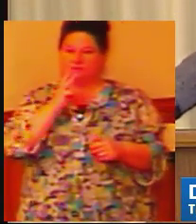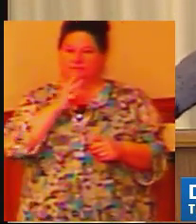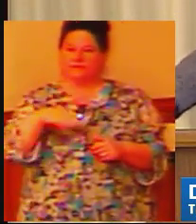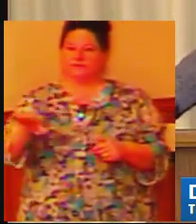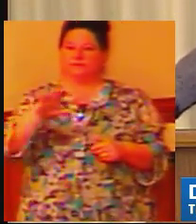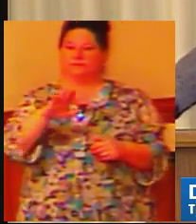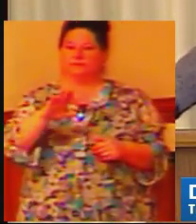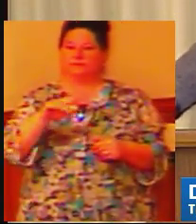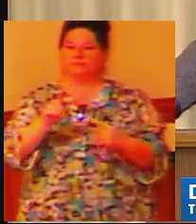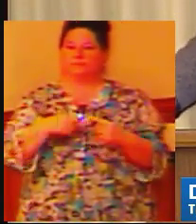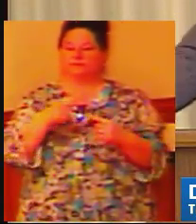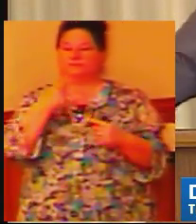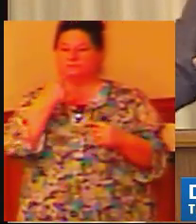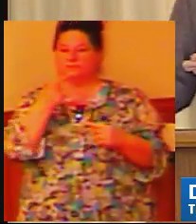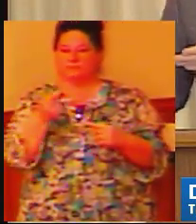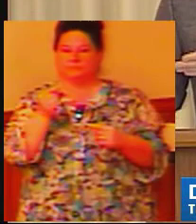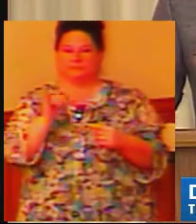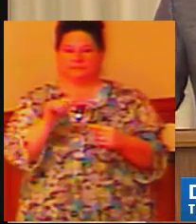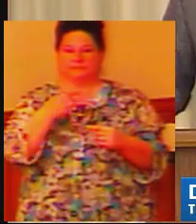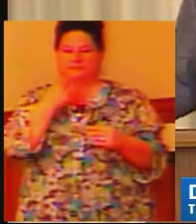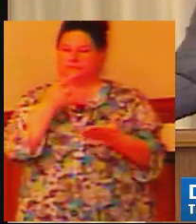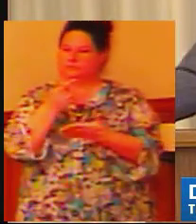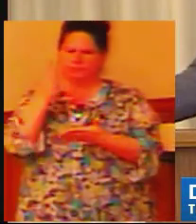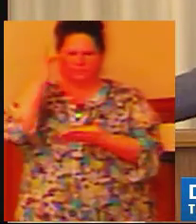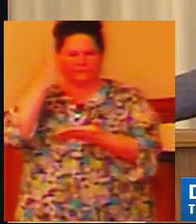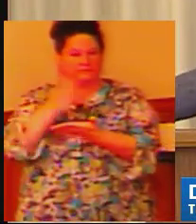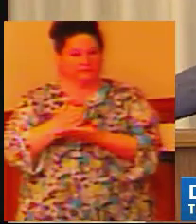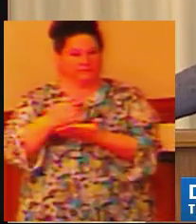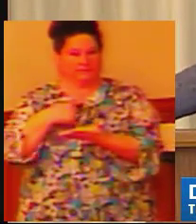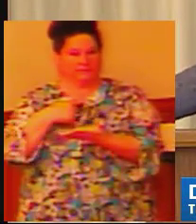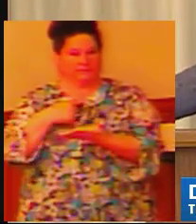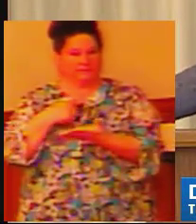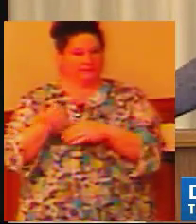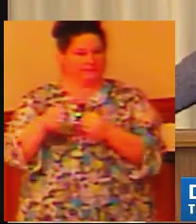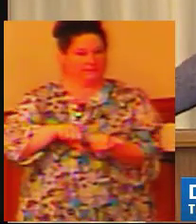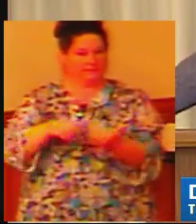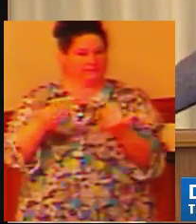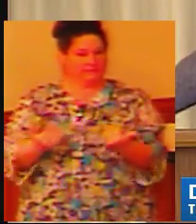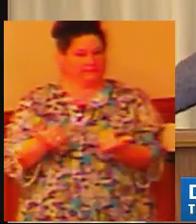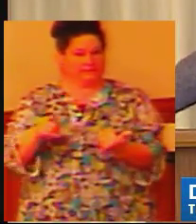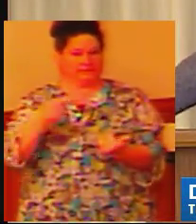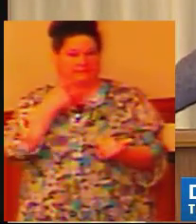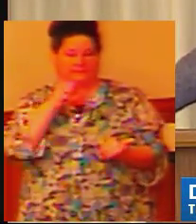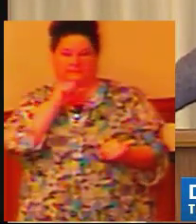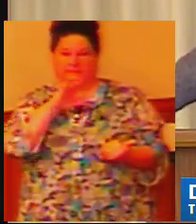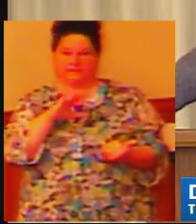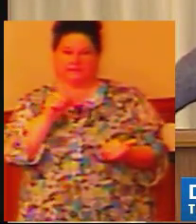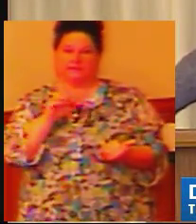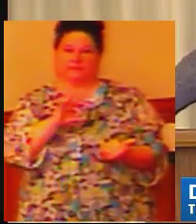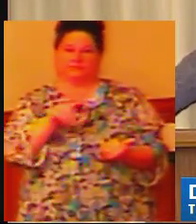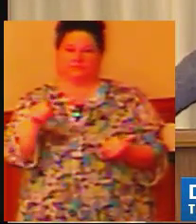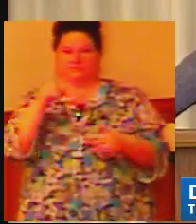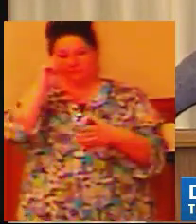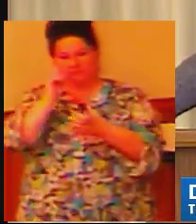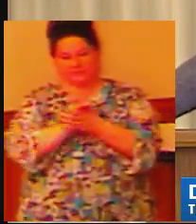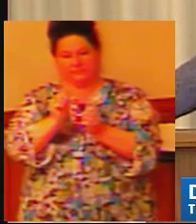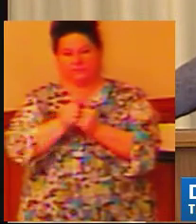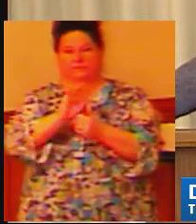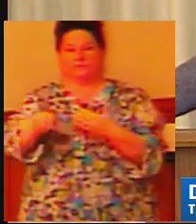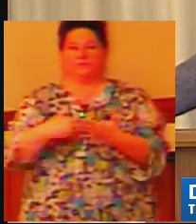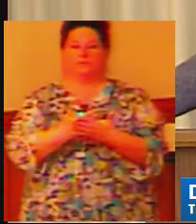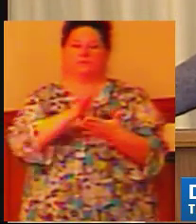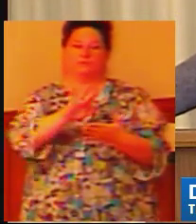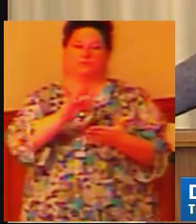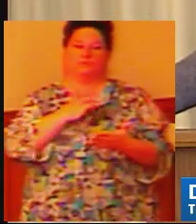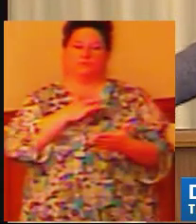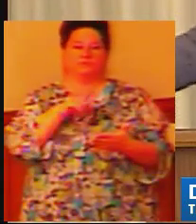when he spoke these words to him. And he says, what stops me from being baptized? And he says, nothing. If you believe with all your heart,